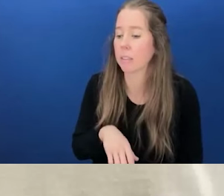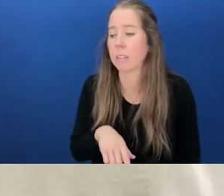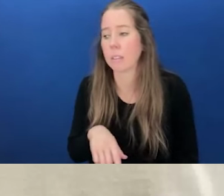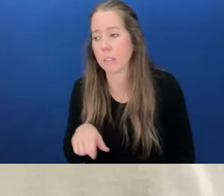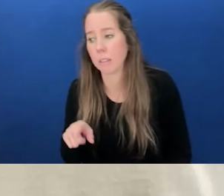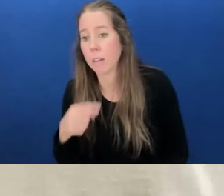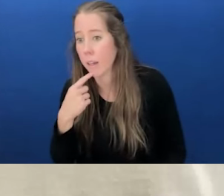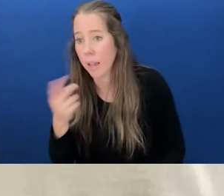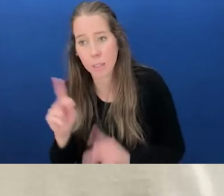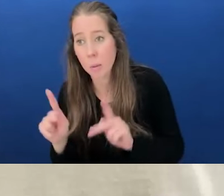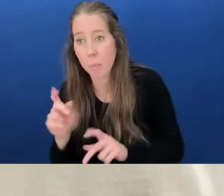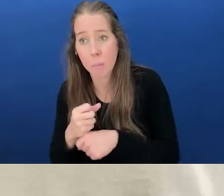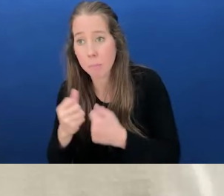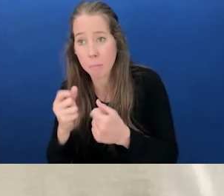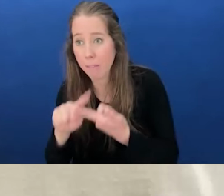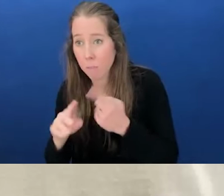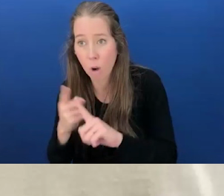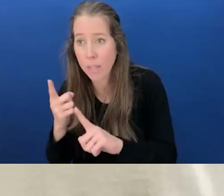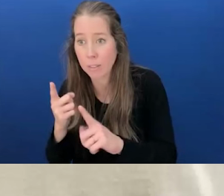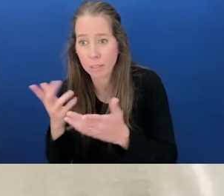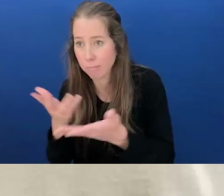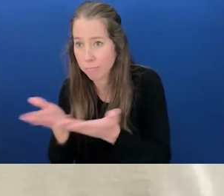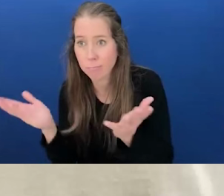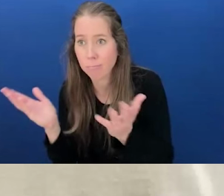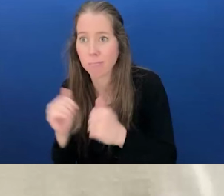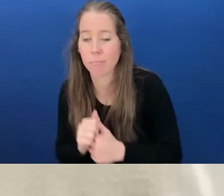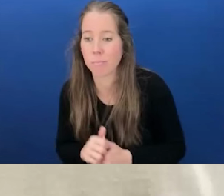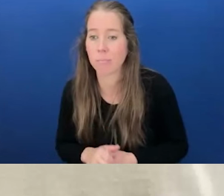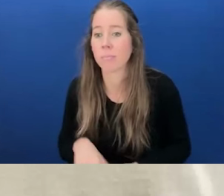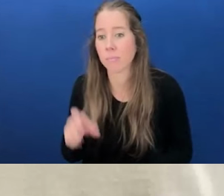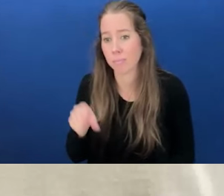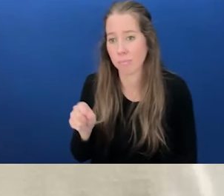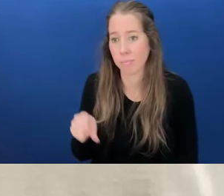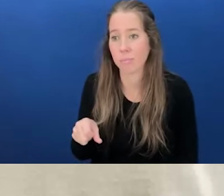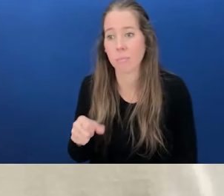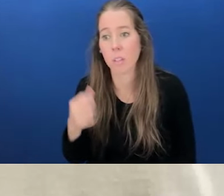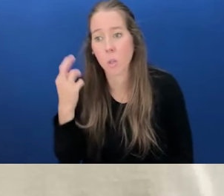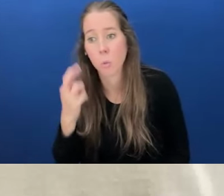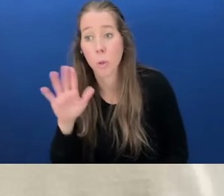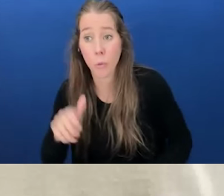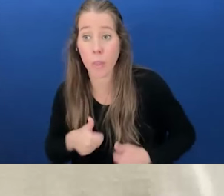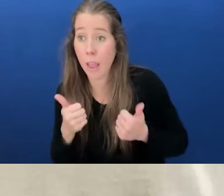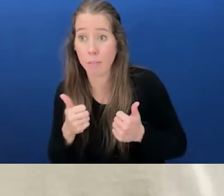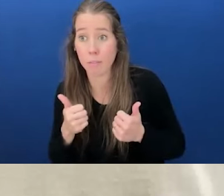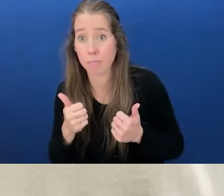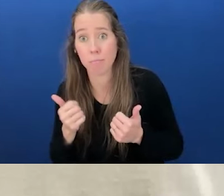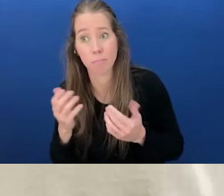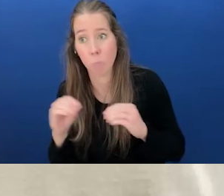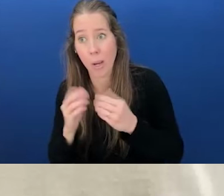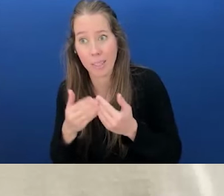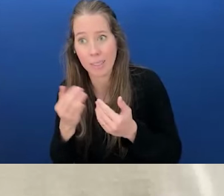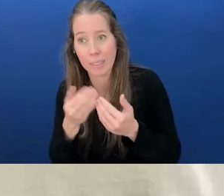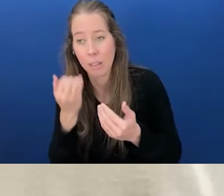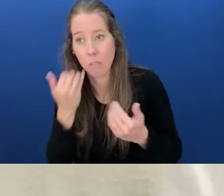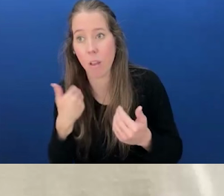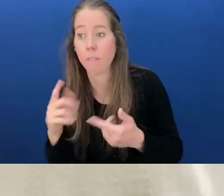make friends with the people in each one. Yes, absolutely. Yeah. Because your life gets a hell of a lot better. It really Yeah. does. And not only